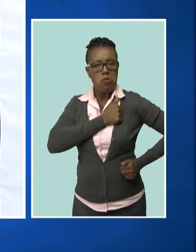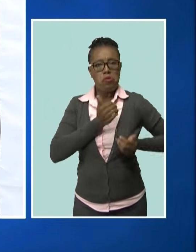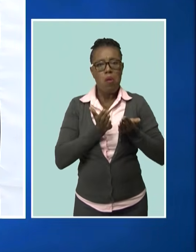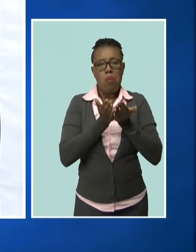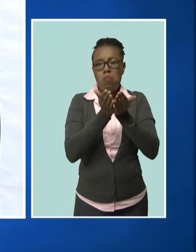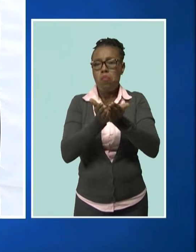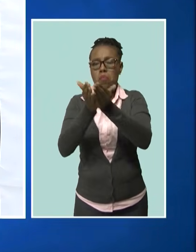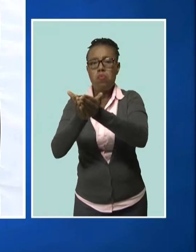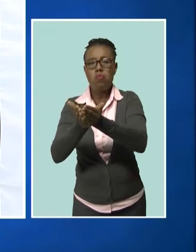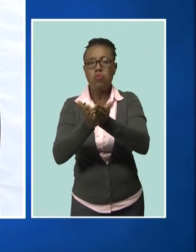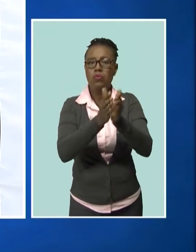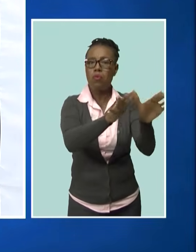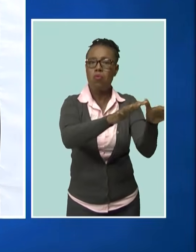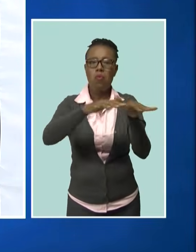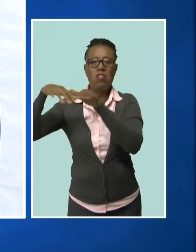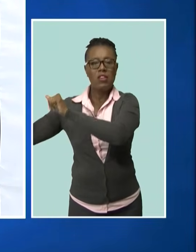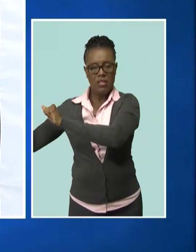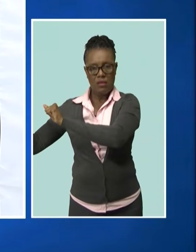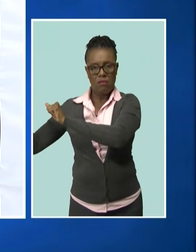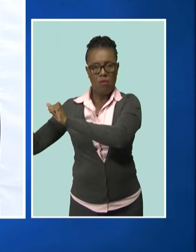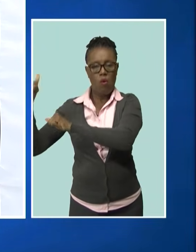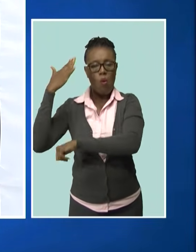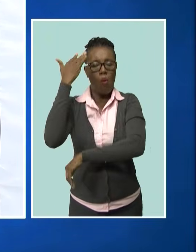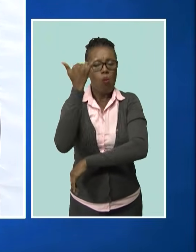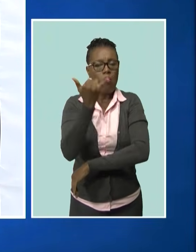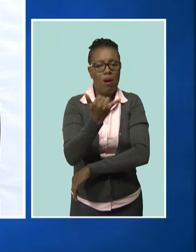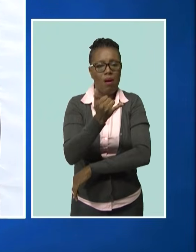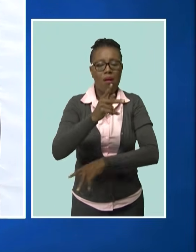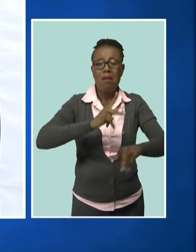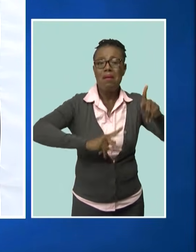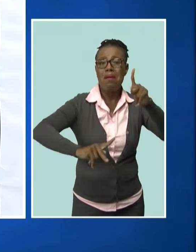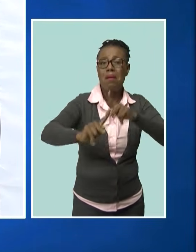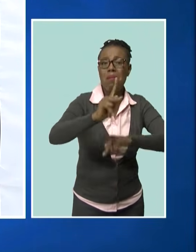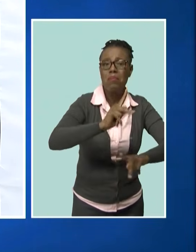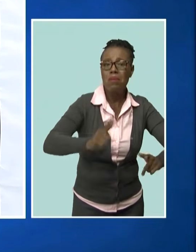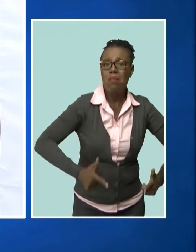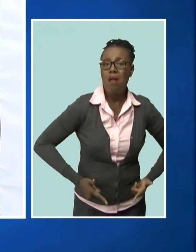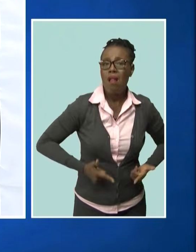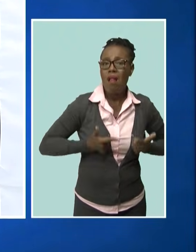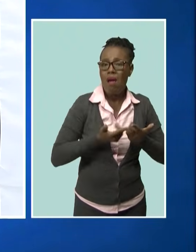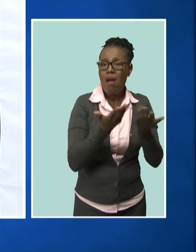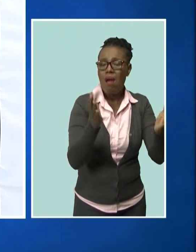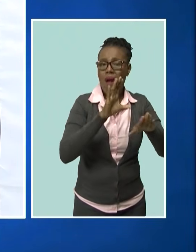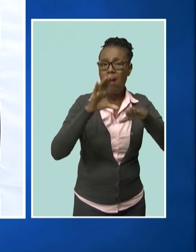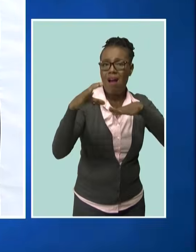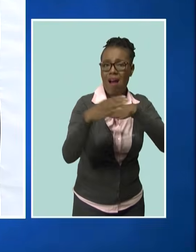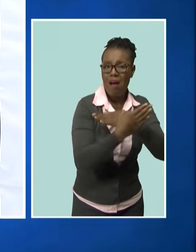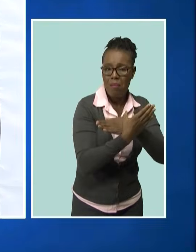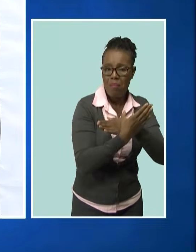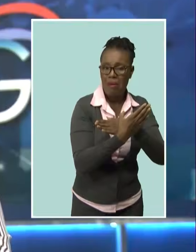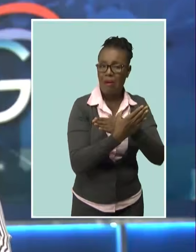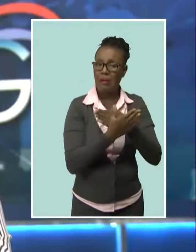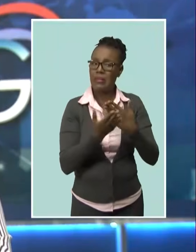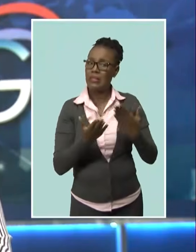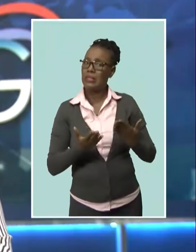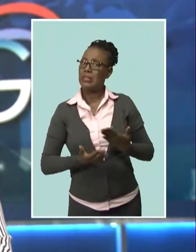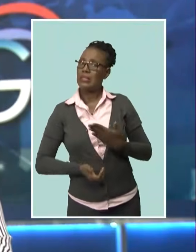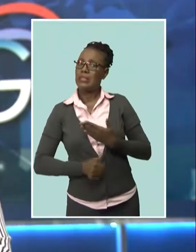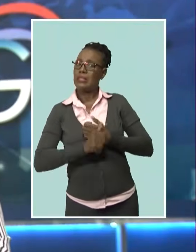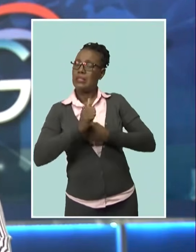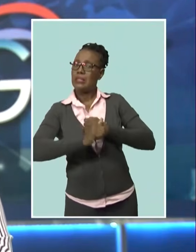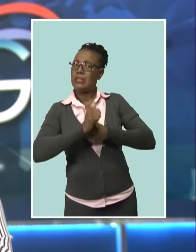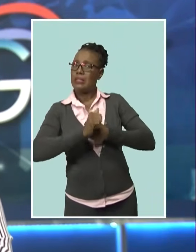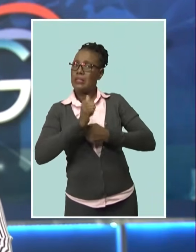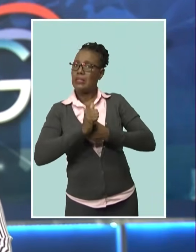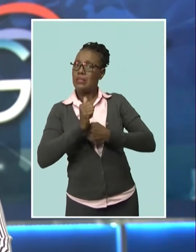from our region from threatening the lives of our Caribbean people. Well,